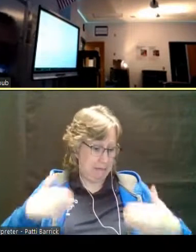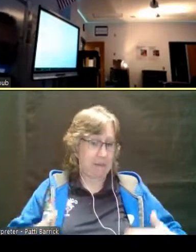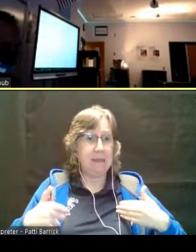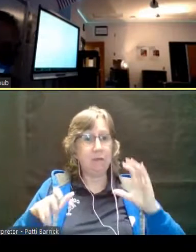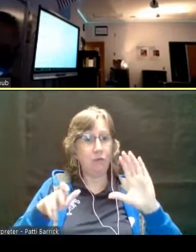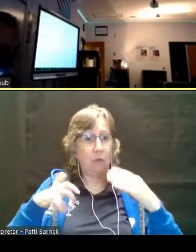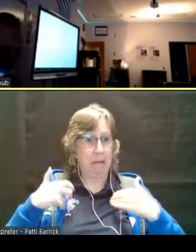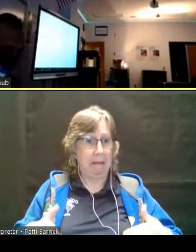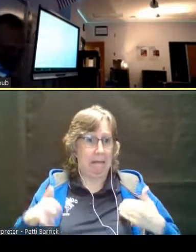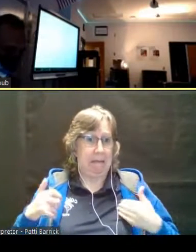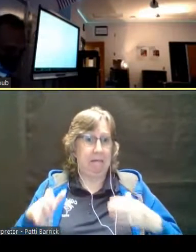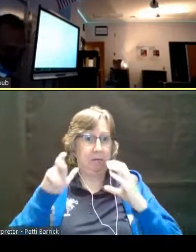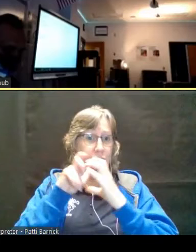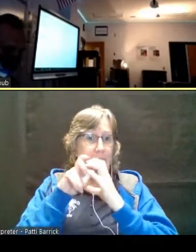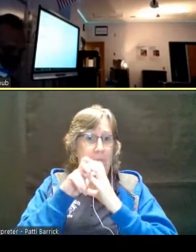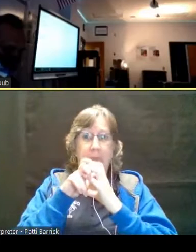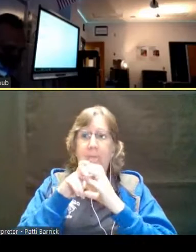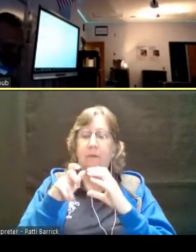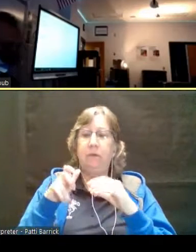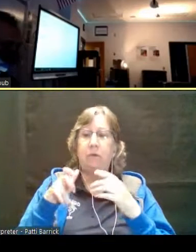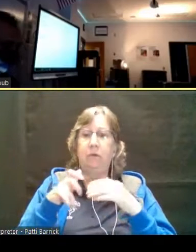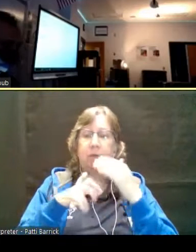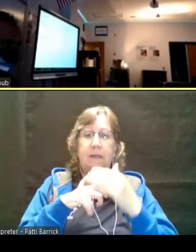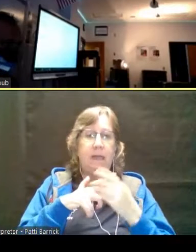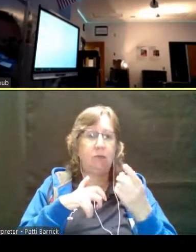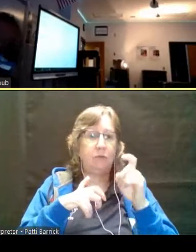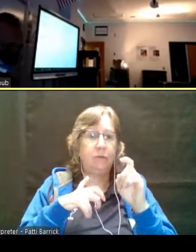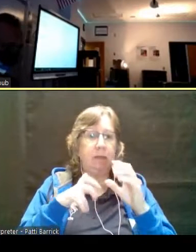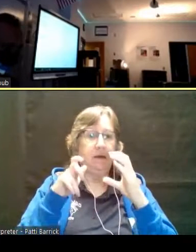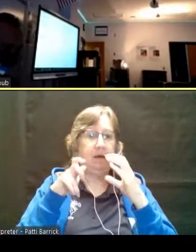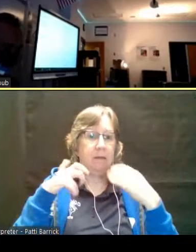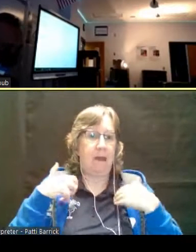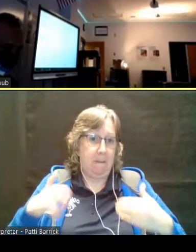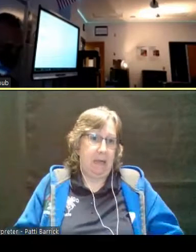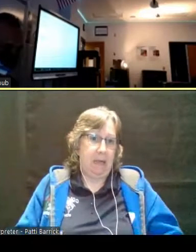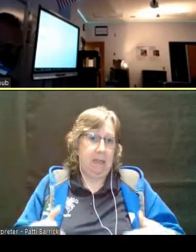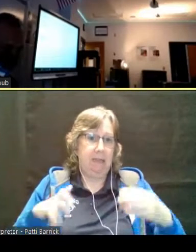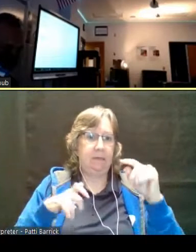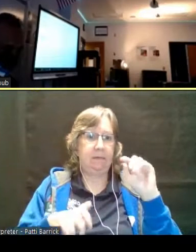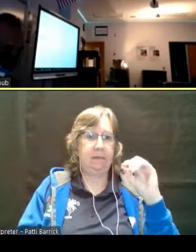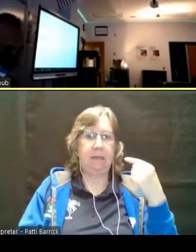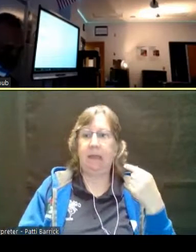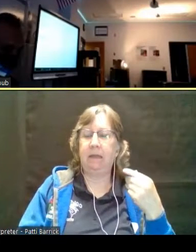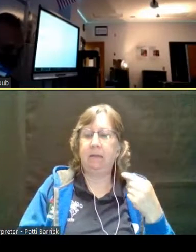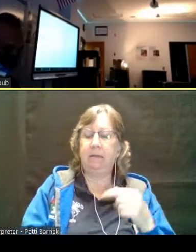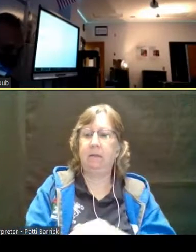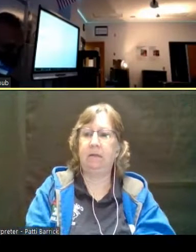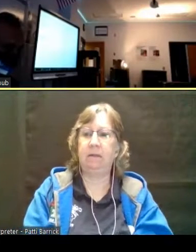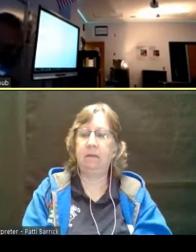body. So this is our body tag. So body element with a tag, right? So we're gonna do